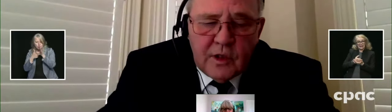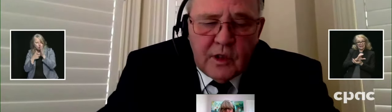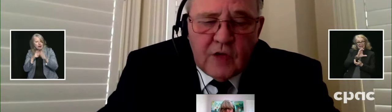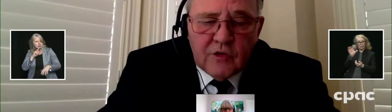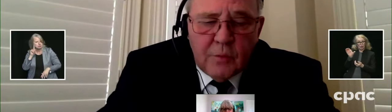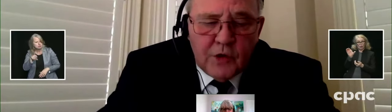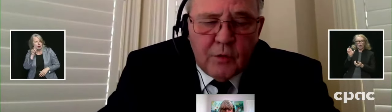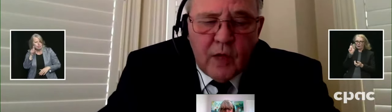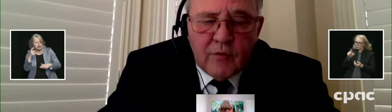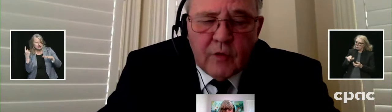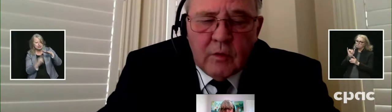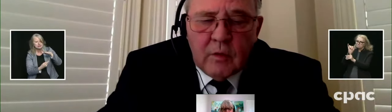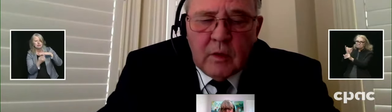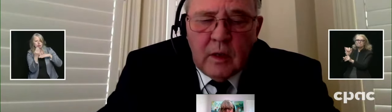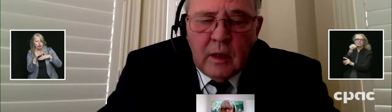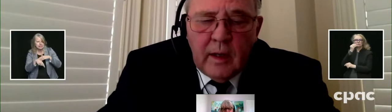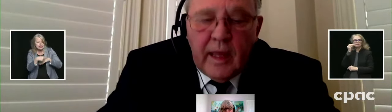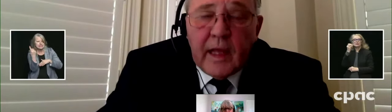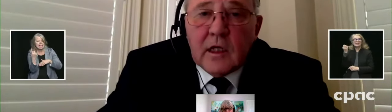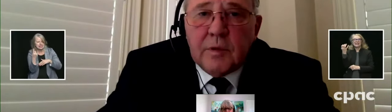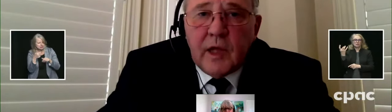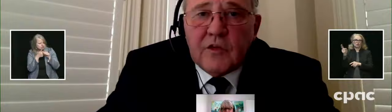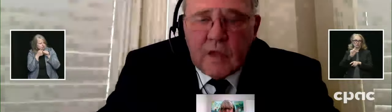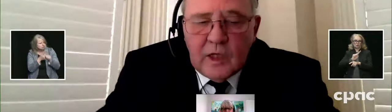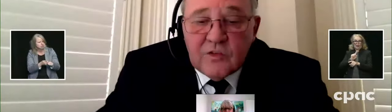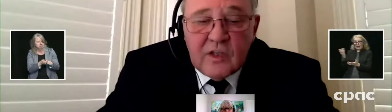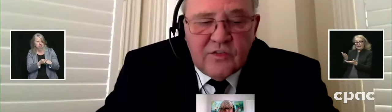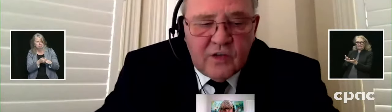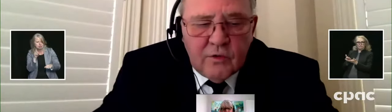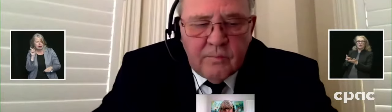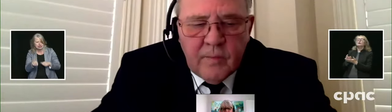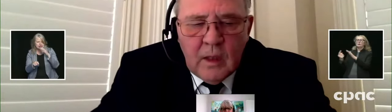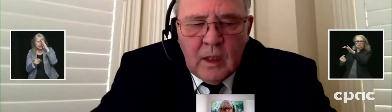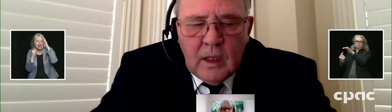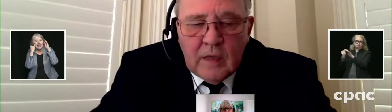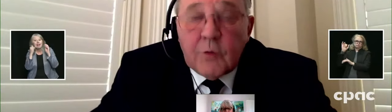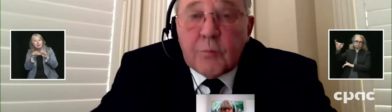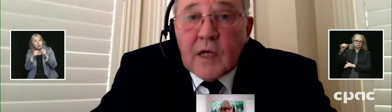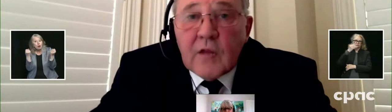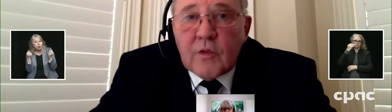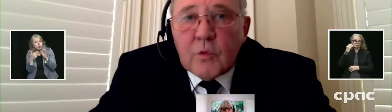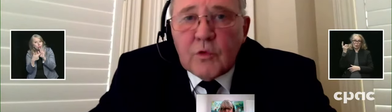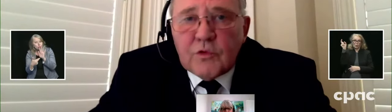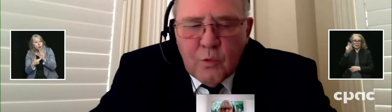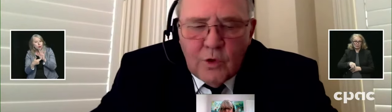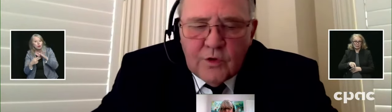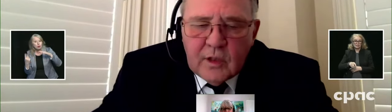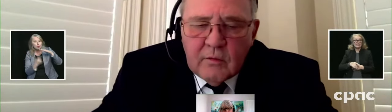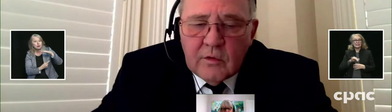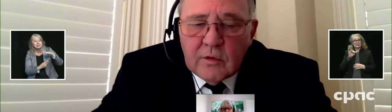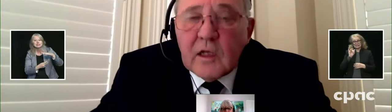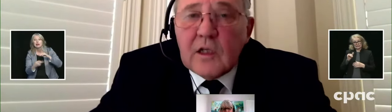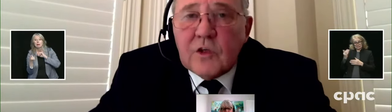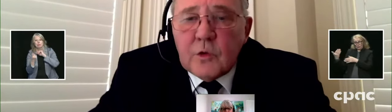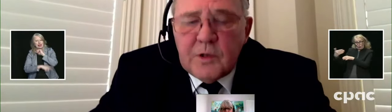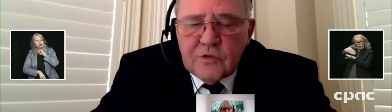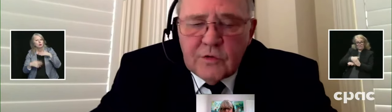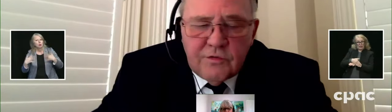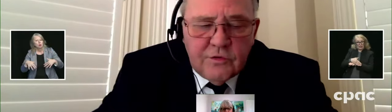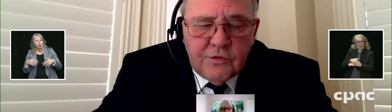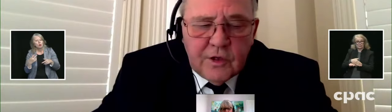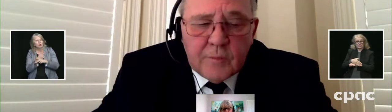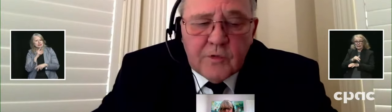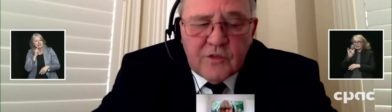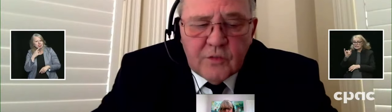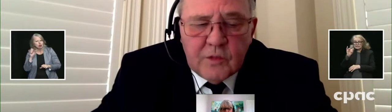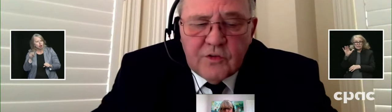arrival, and compliance is essential. If you break the rules of quarantine, the penalties could be severe, up to 6 months